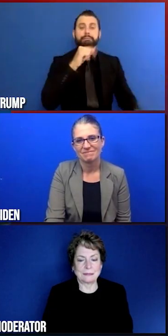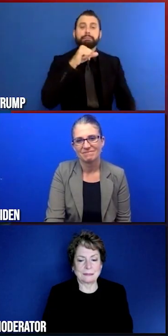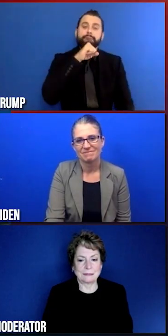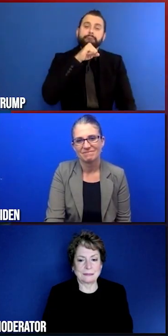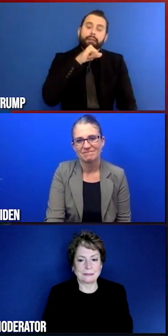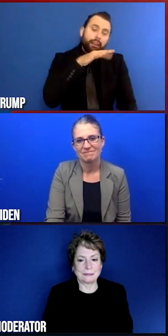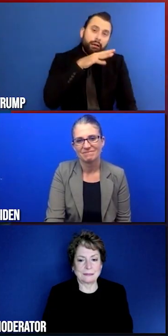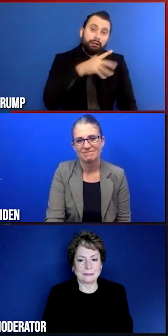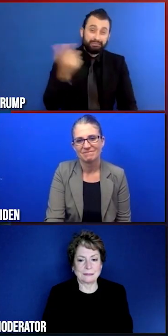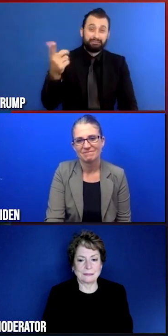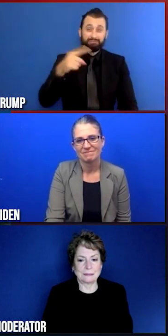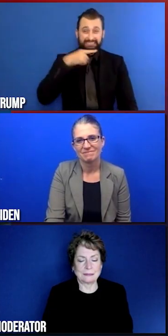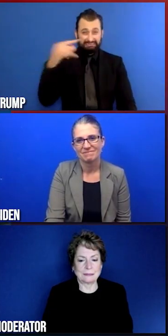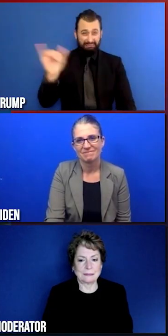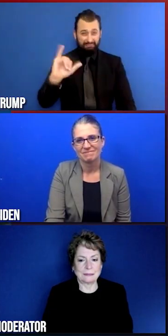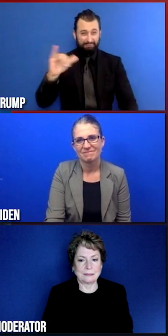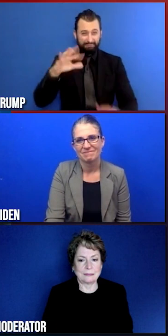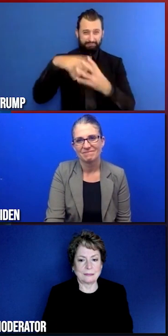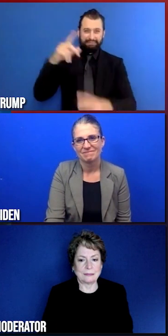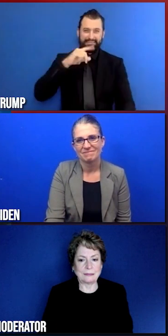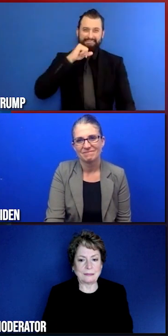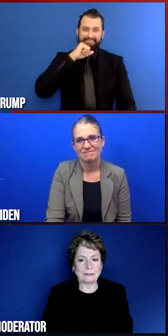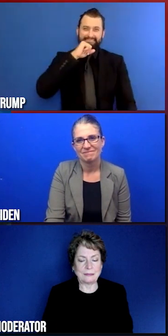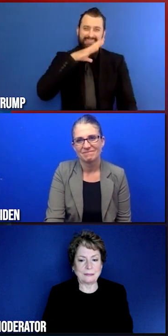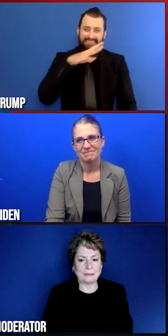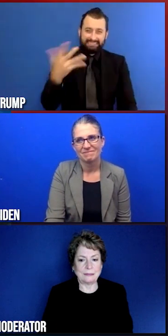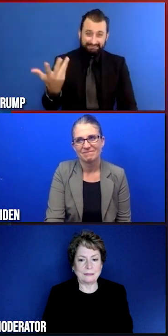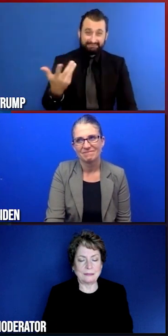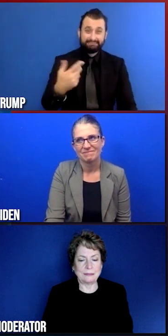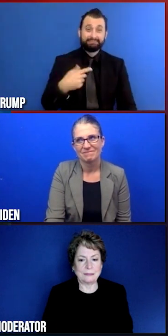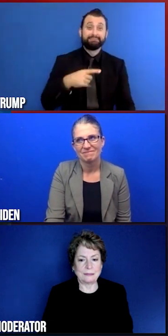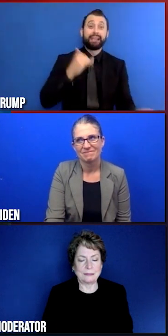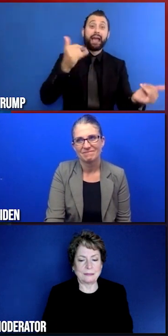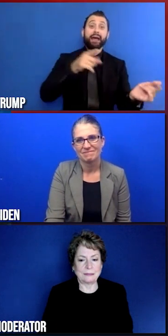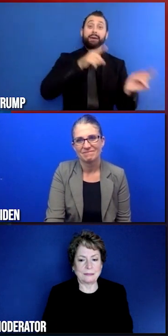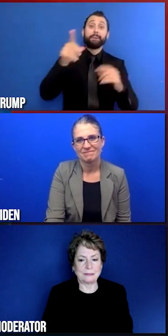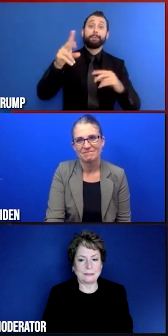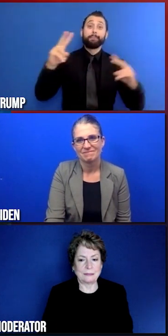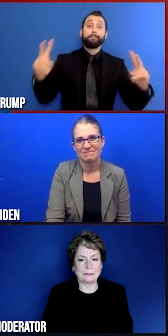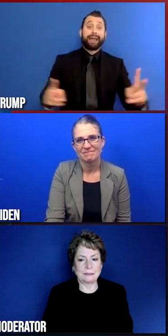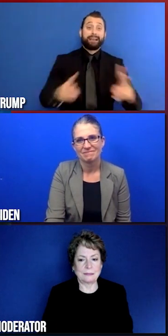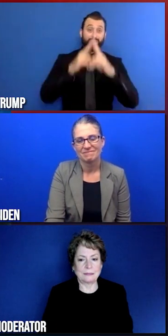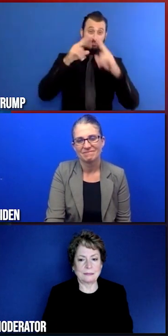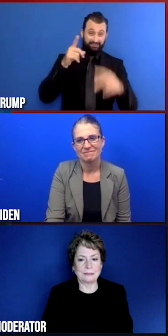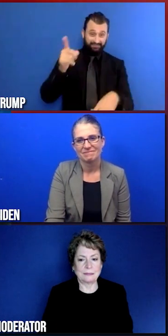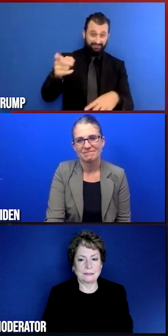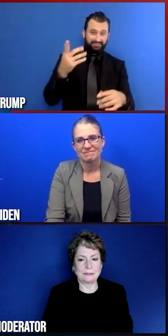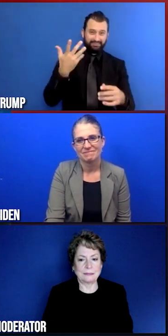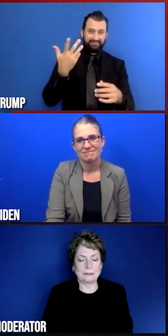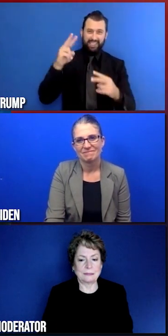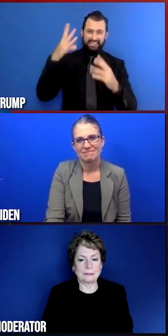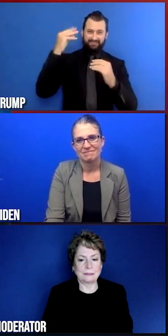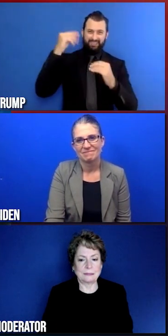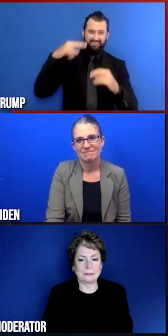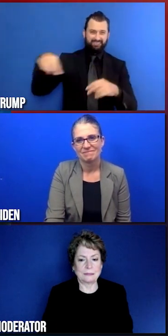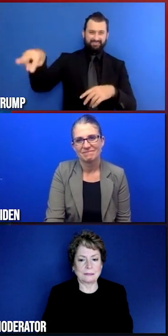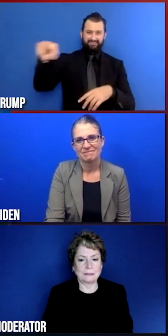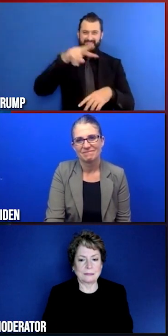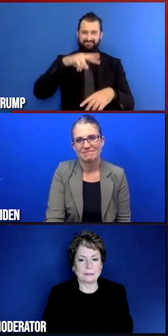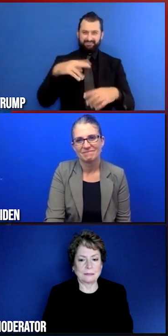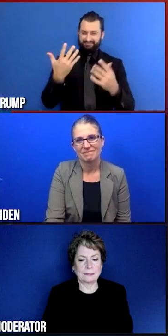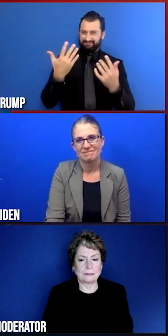us out because we were going to have to spend trillions of dollars, and we were treated very unfairly. When they put us in there, they did us a